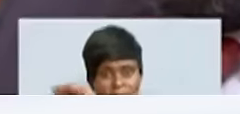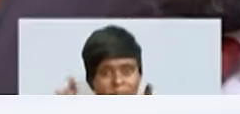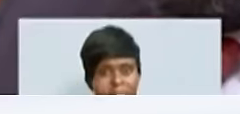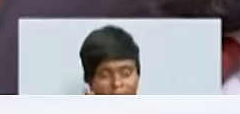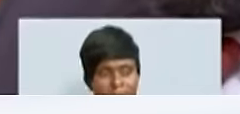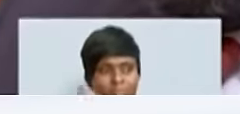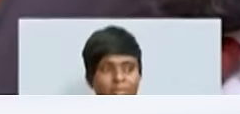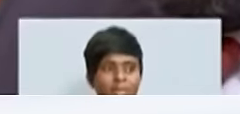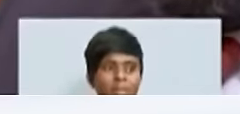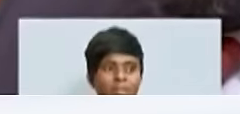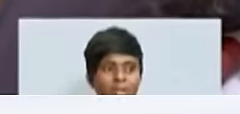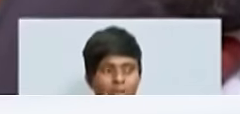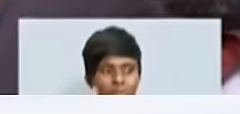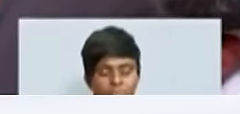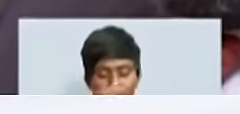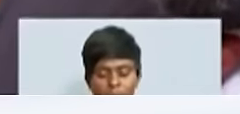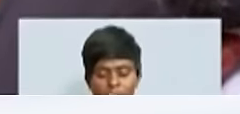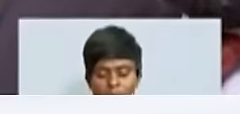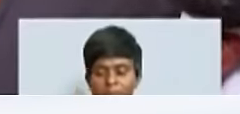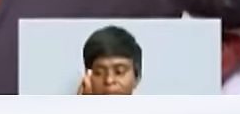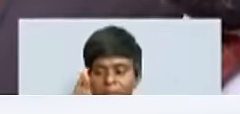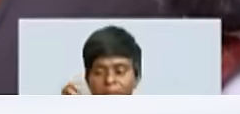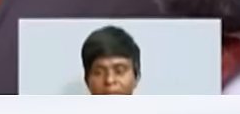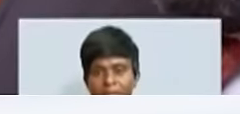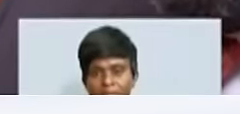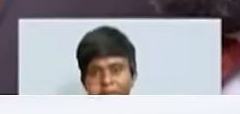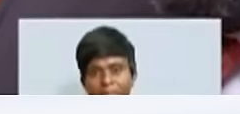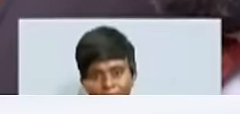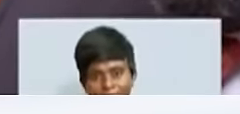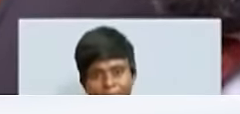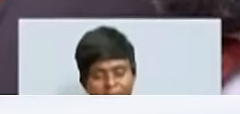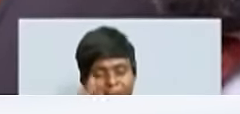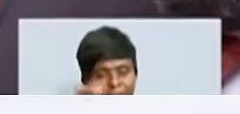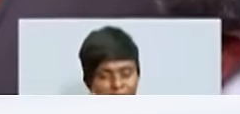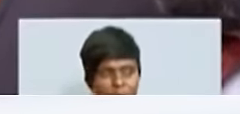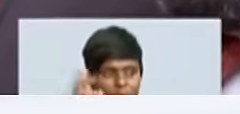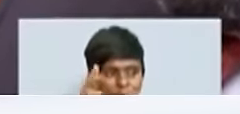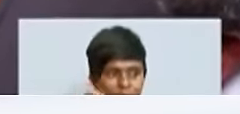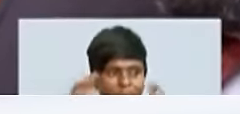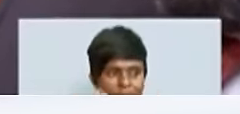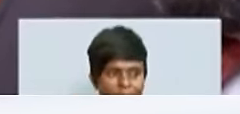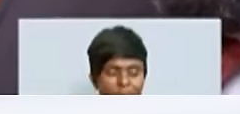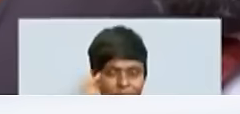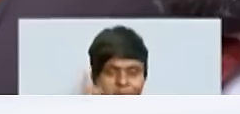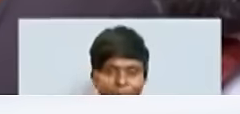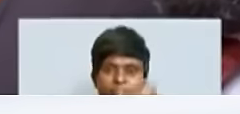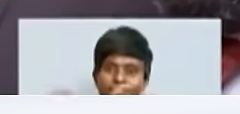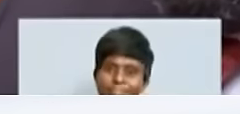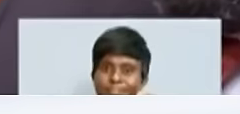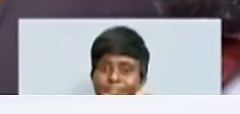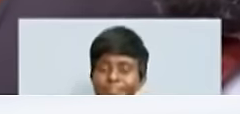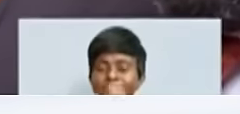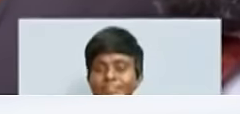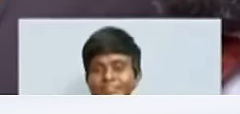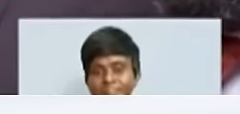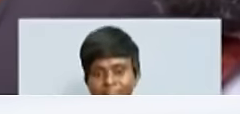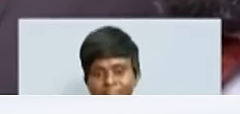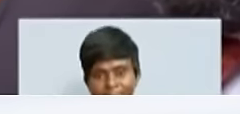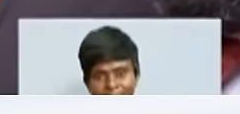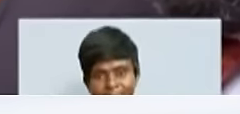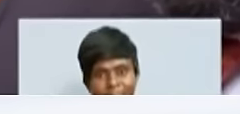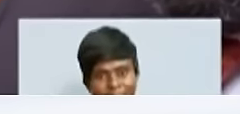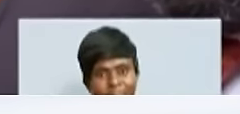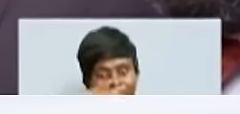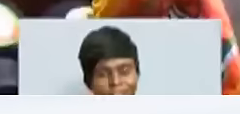well through the rural electrification program, and more will continue being brought on board, including mini